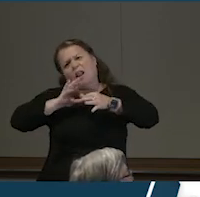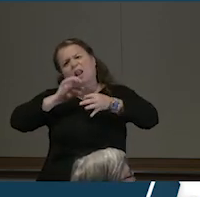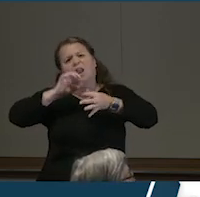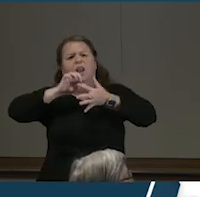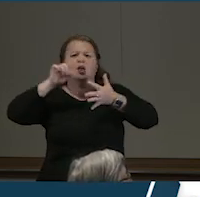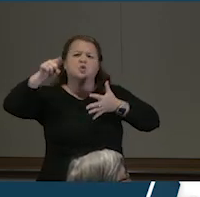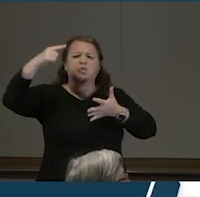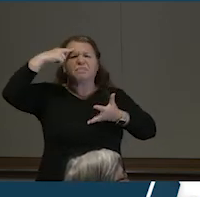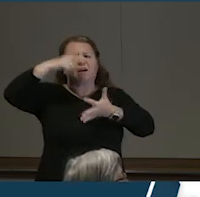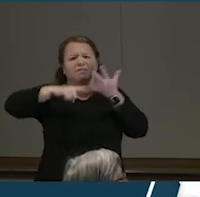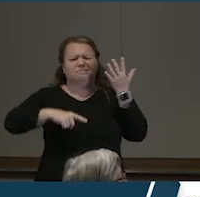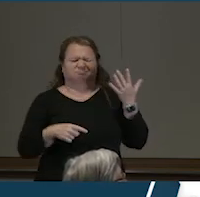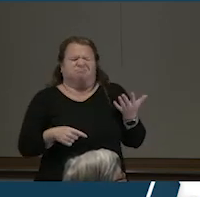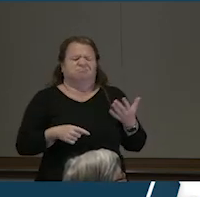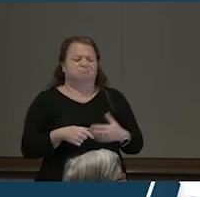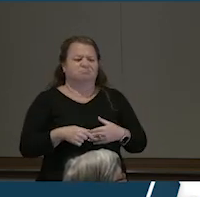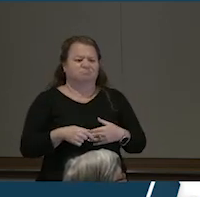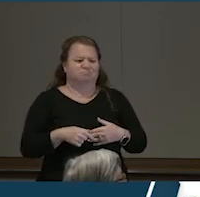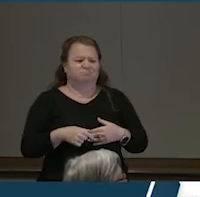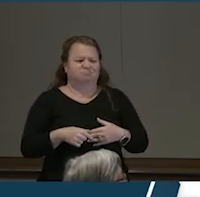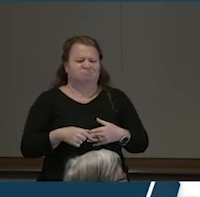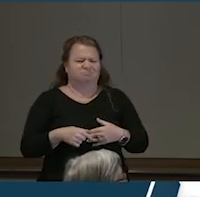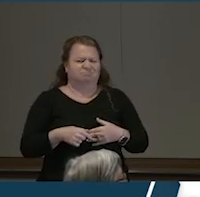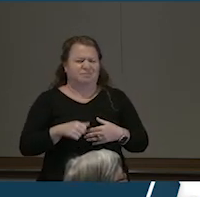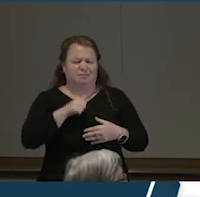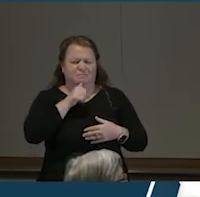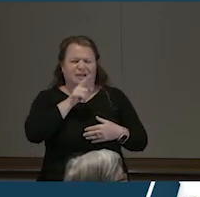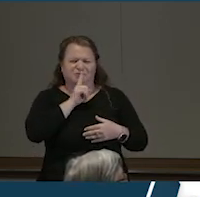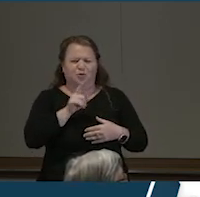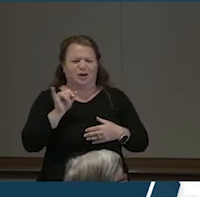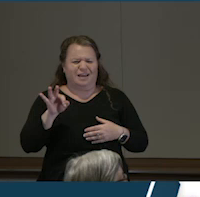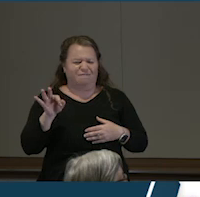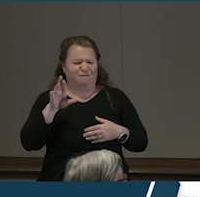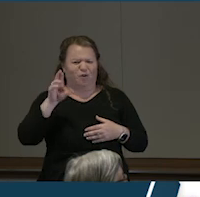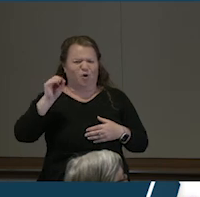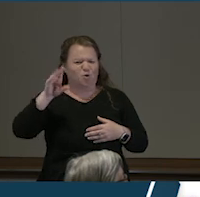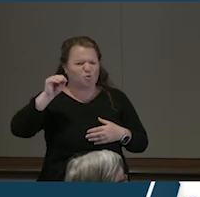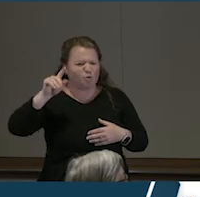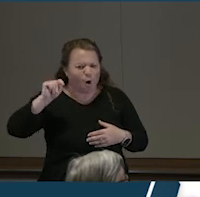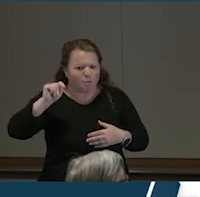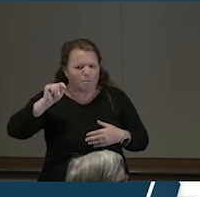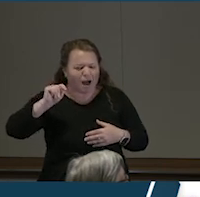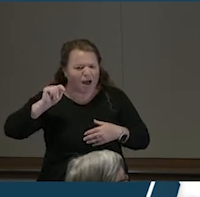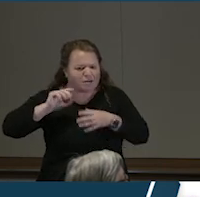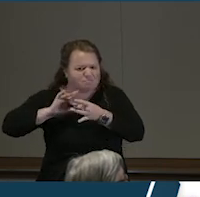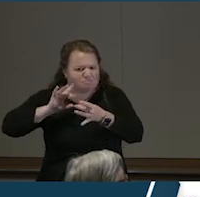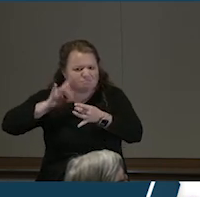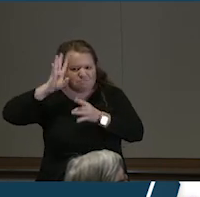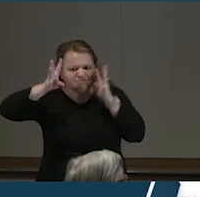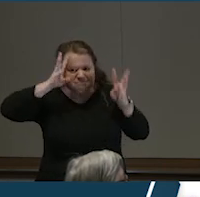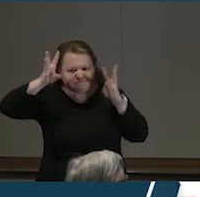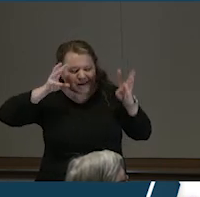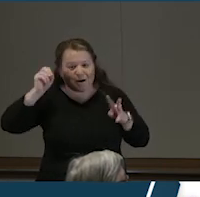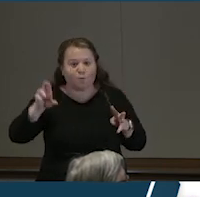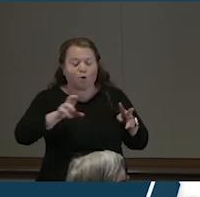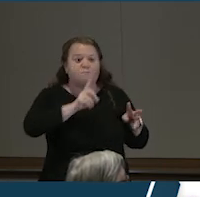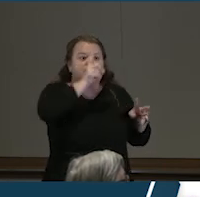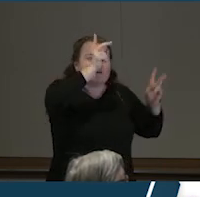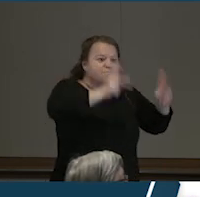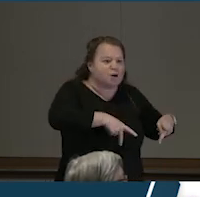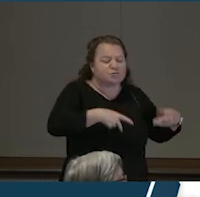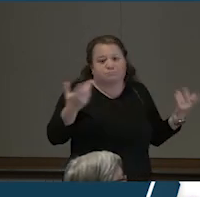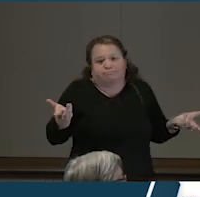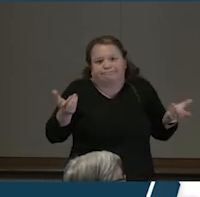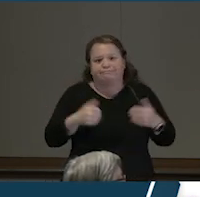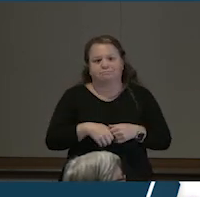that person might be thinking, is this even a human? This might not even be a human. This might be a bot. So that's one thing. Another thing